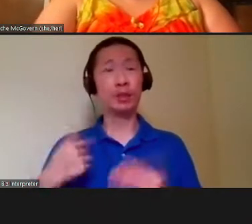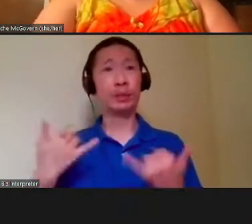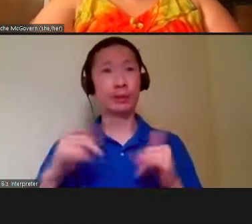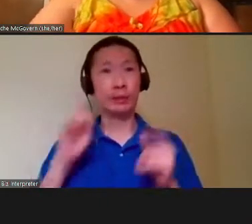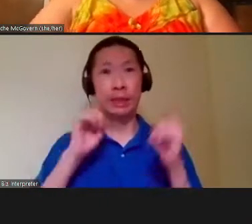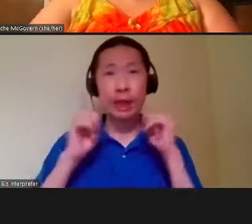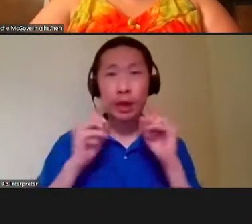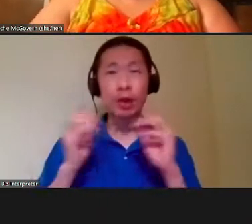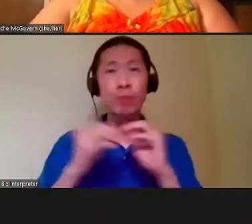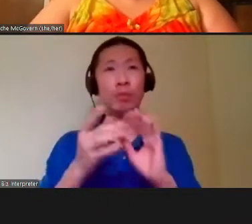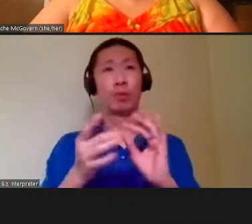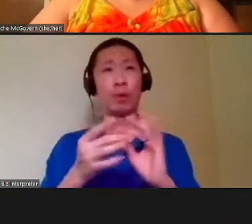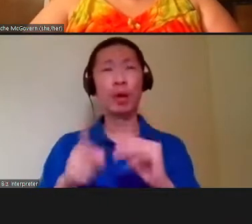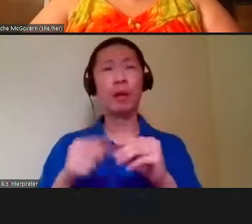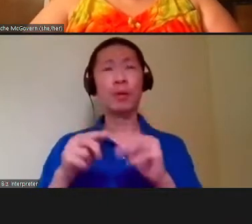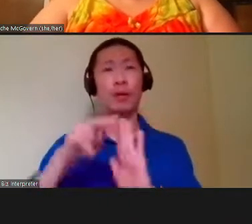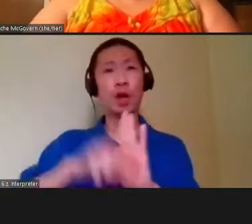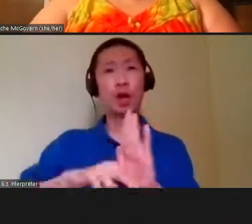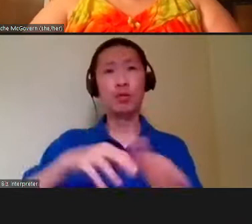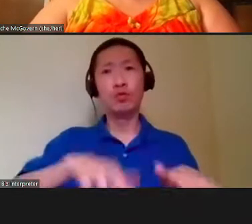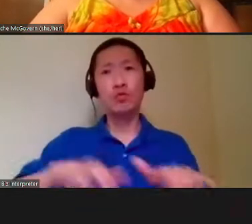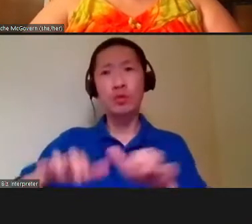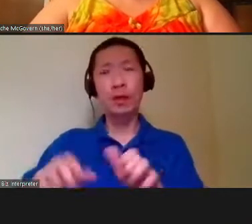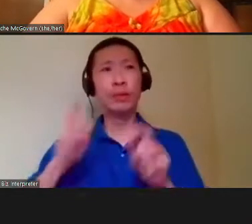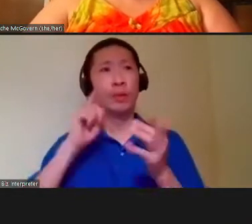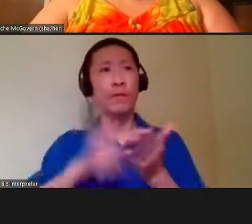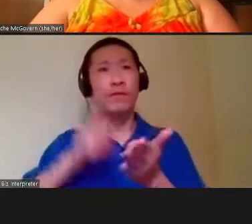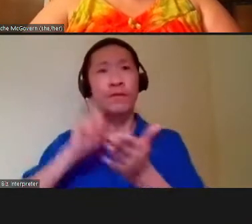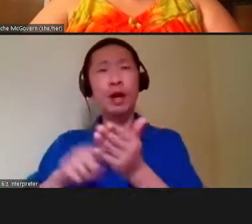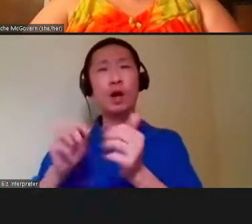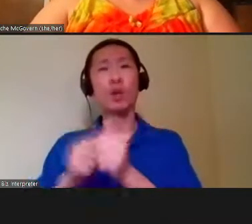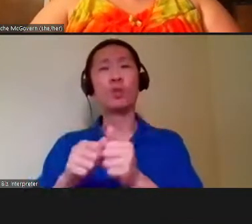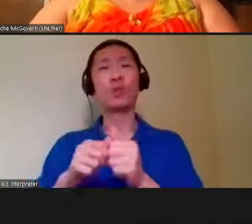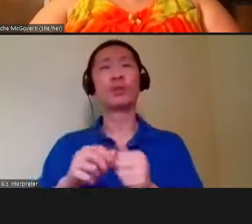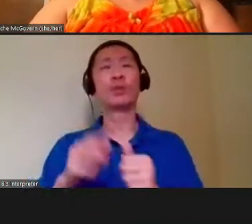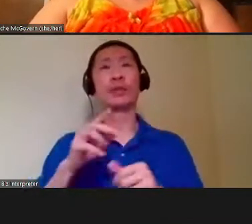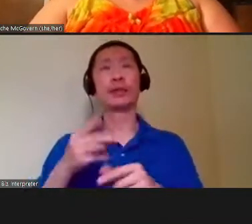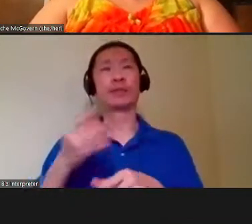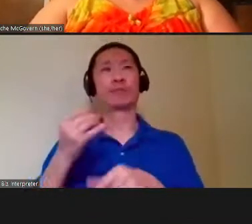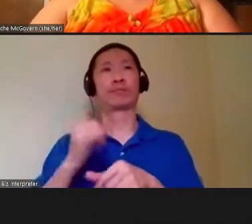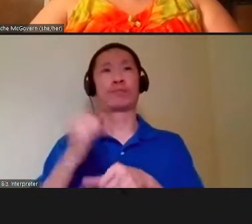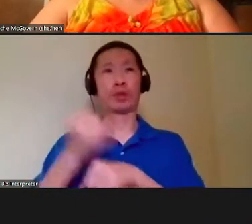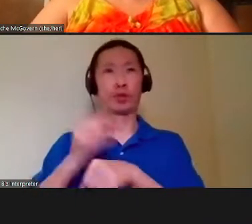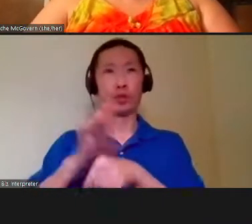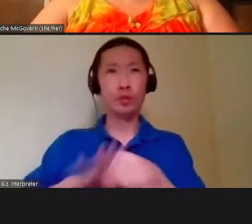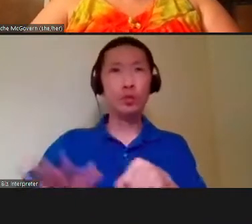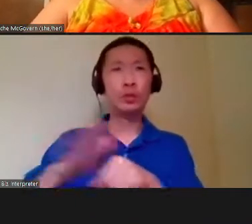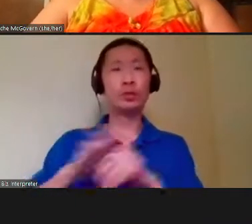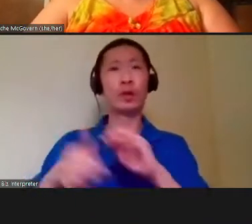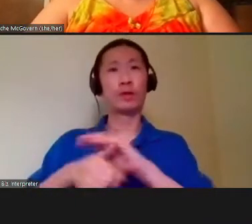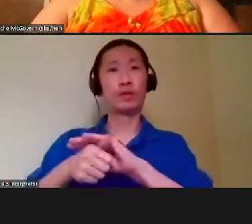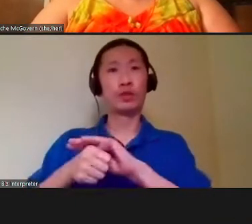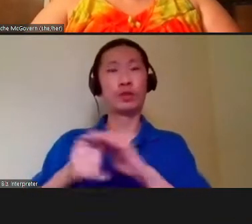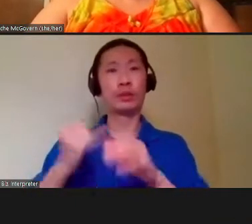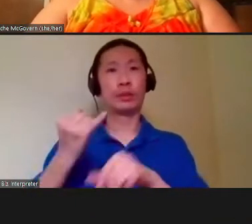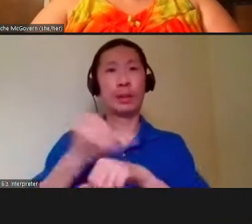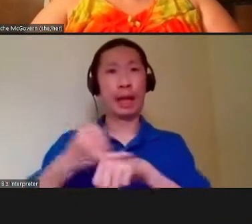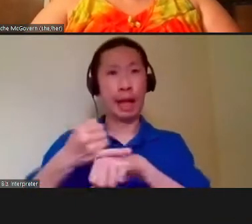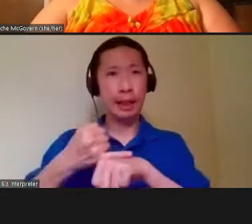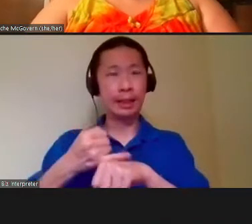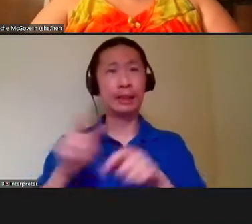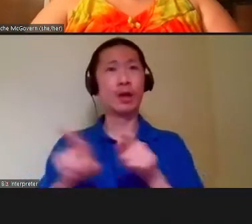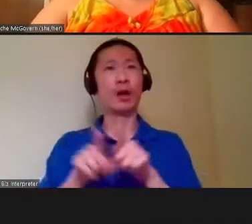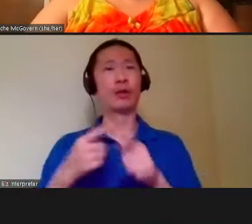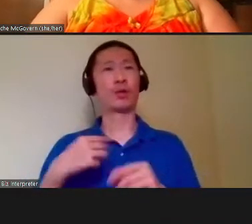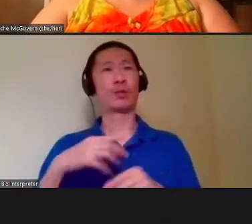of graves being unearthed in residential schools all across Turtle Island. And we're still in the middle of the